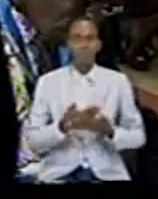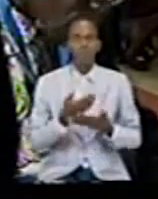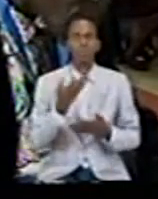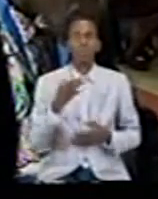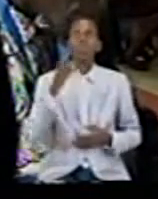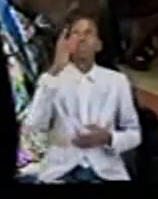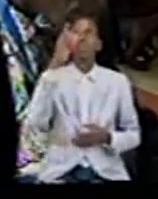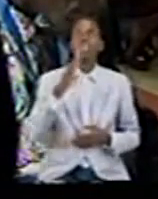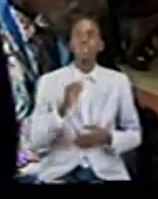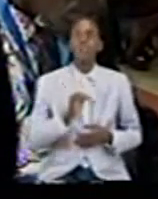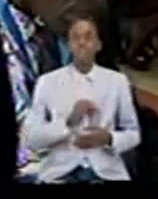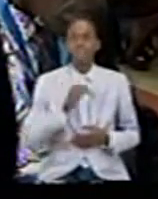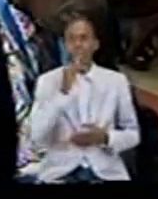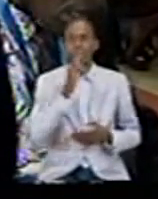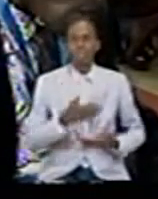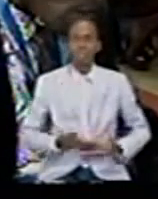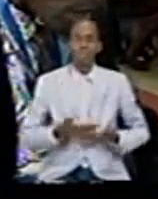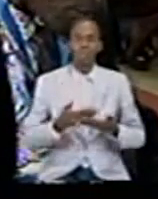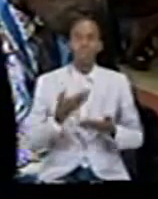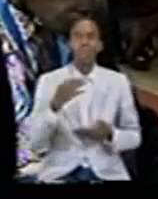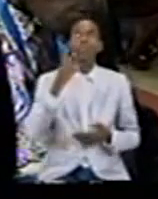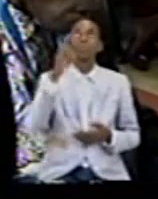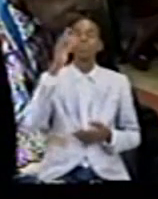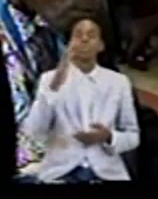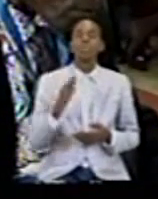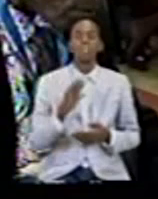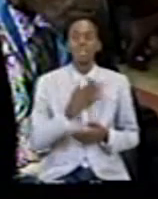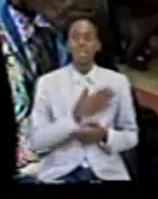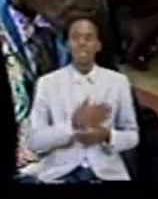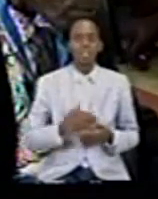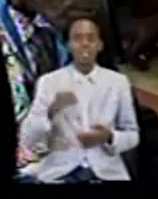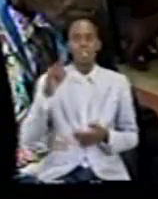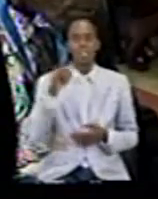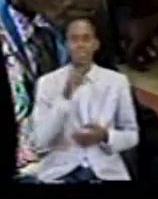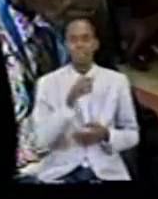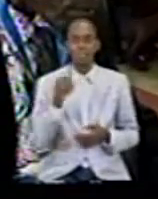I said I'm born of God, and